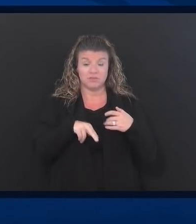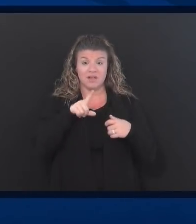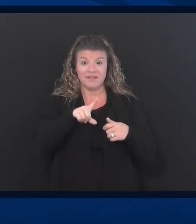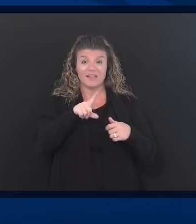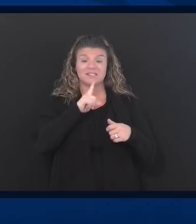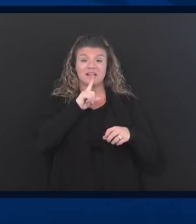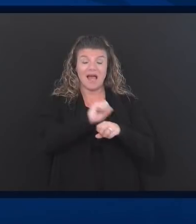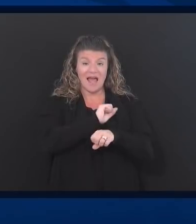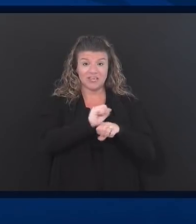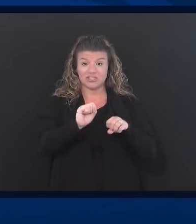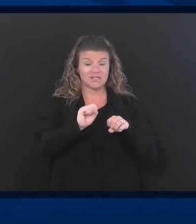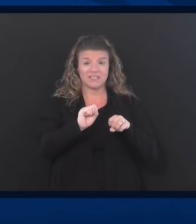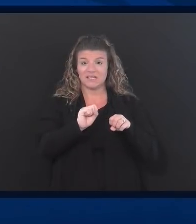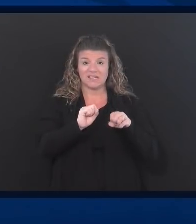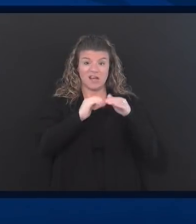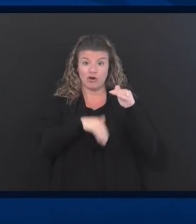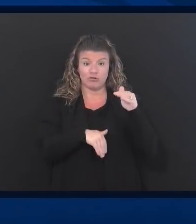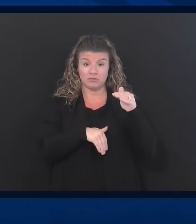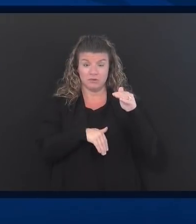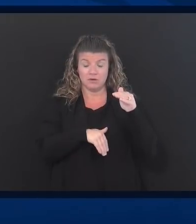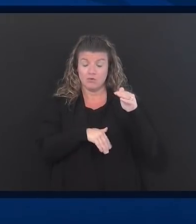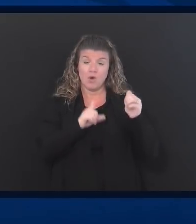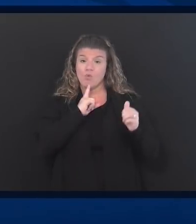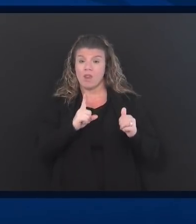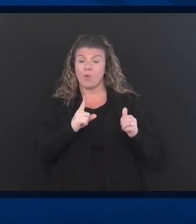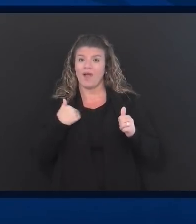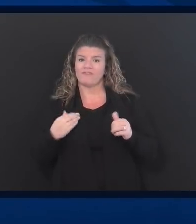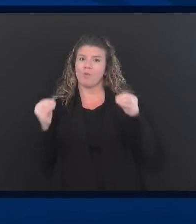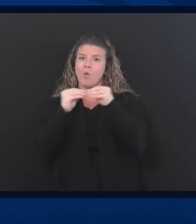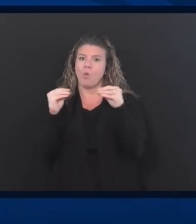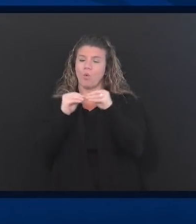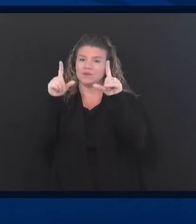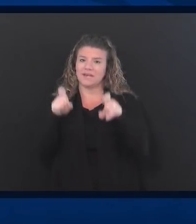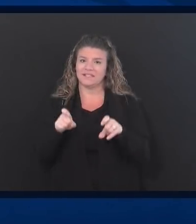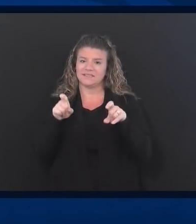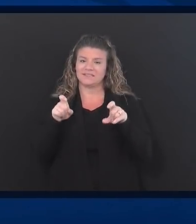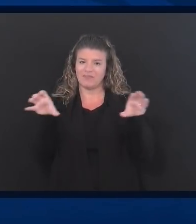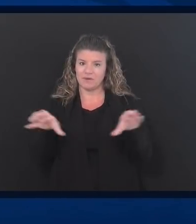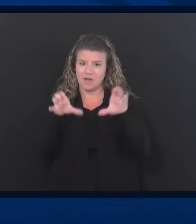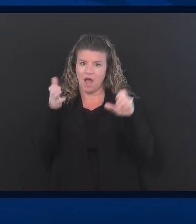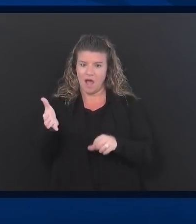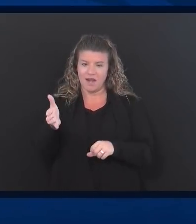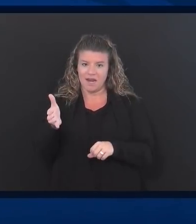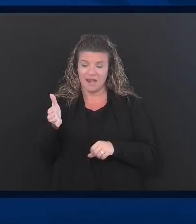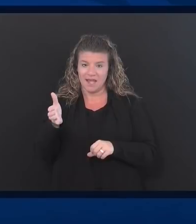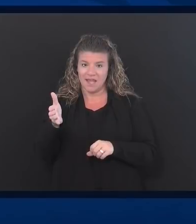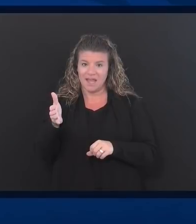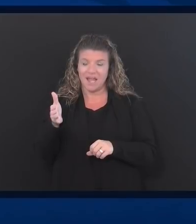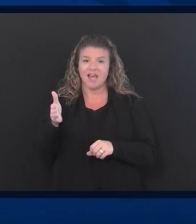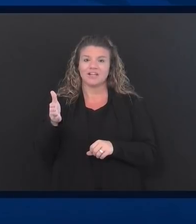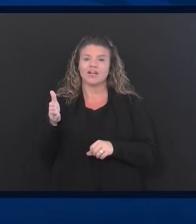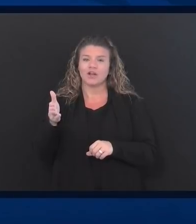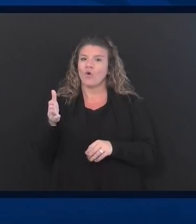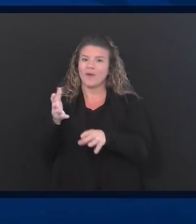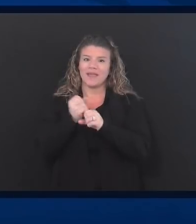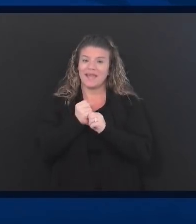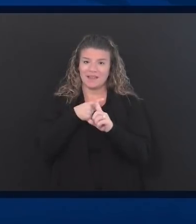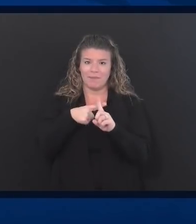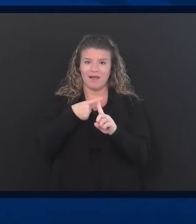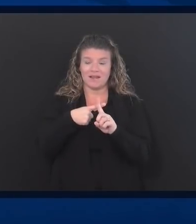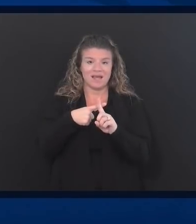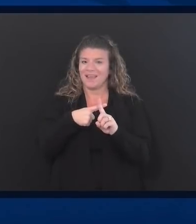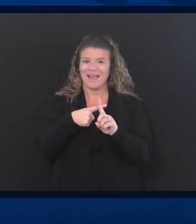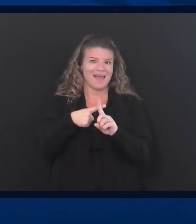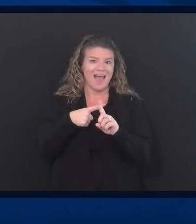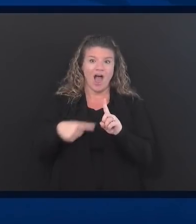is underreported in terms of there are more tests that have been done. We get the positives of those, but not every